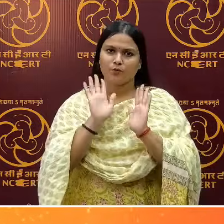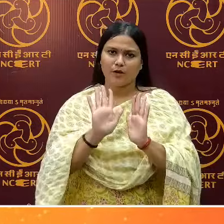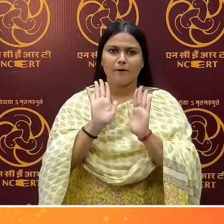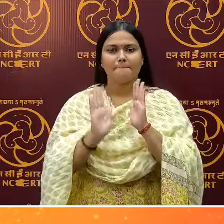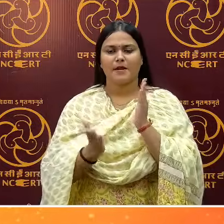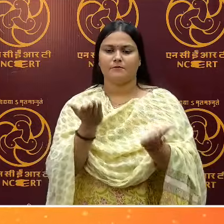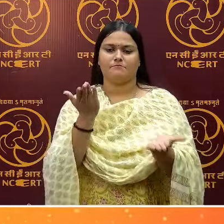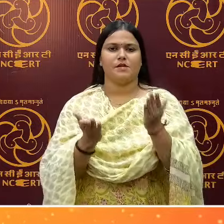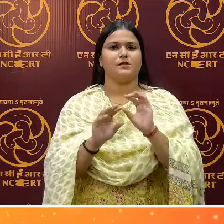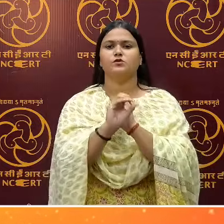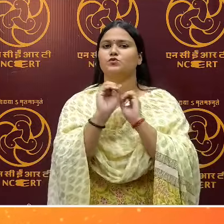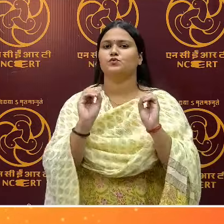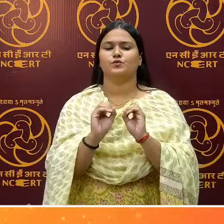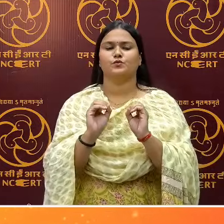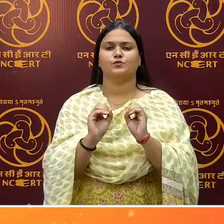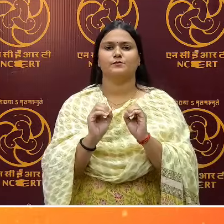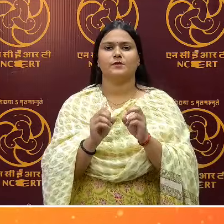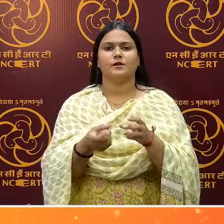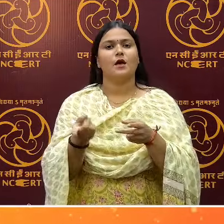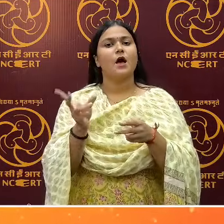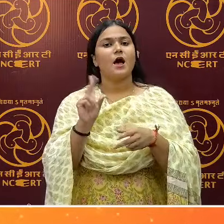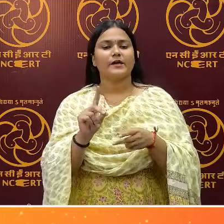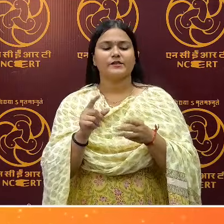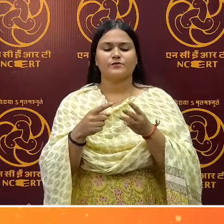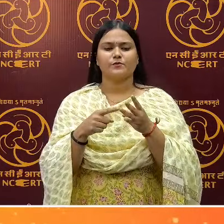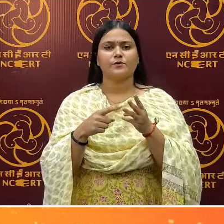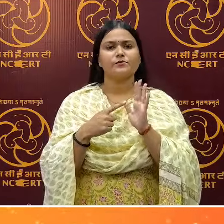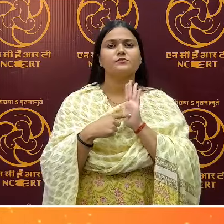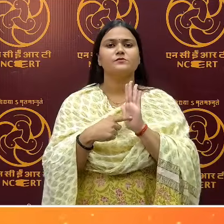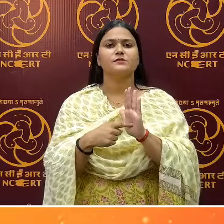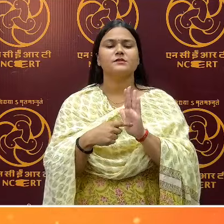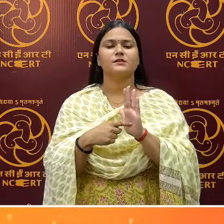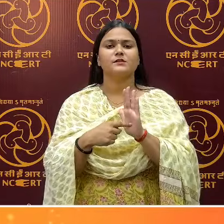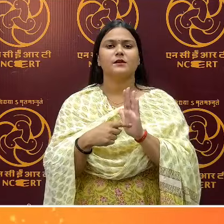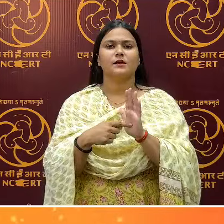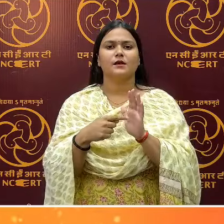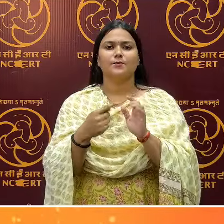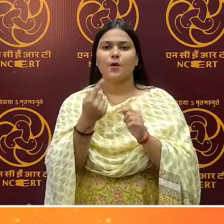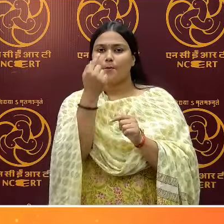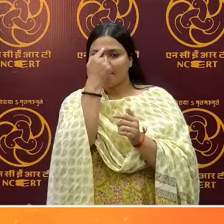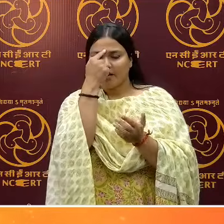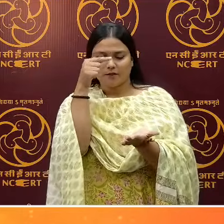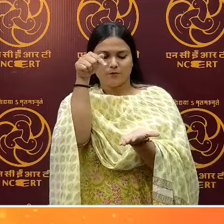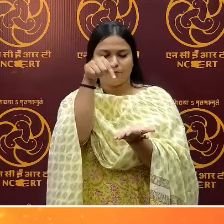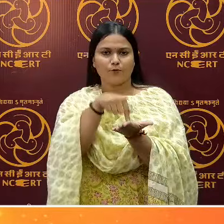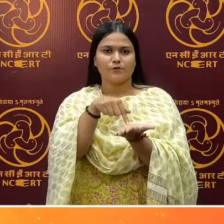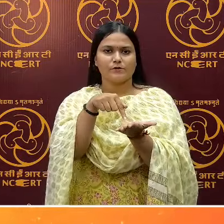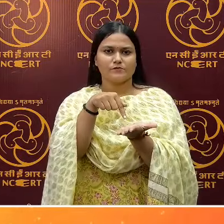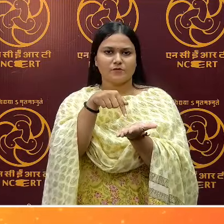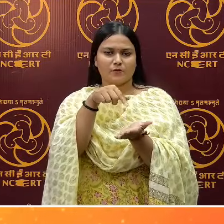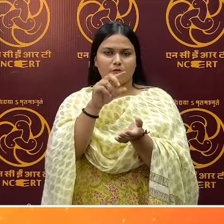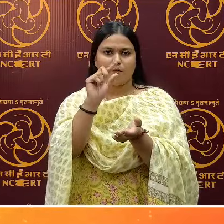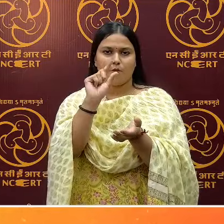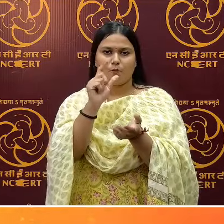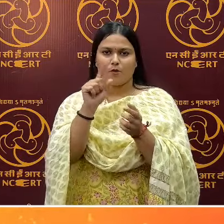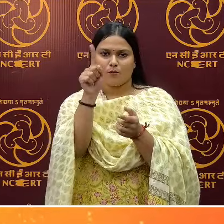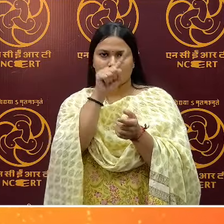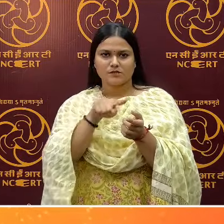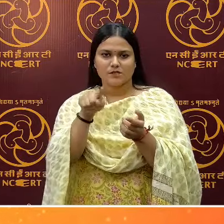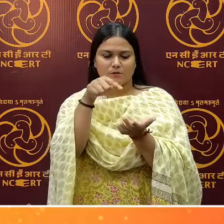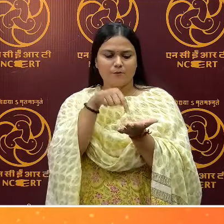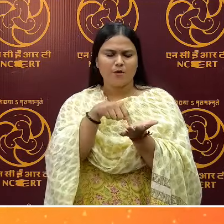we cannot. I have one more spinner in which I had put a bindi on one of the sides. Can you tell us